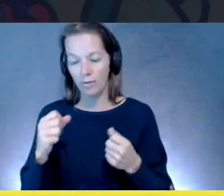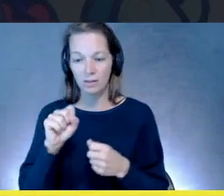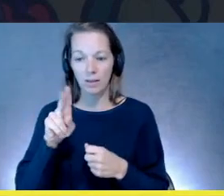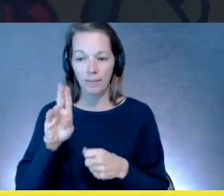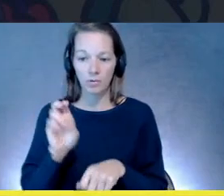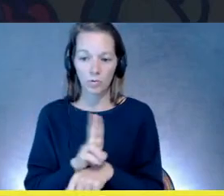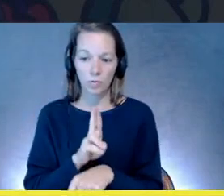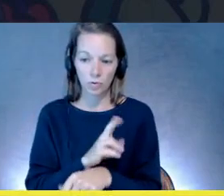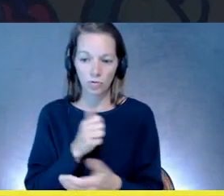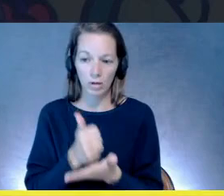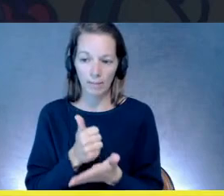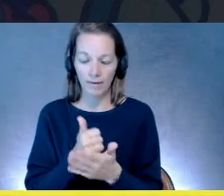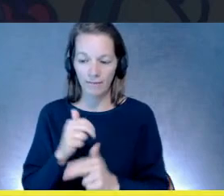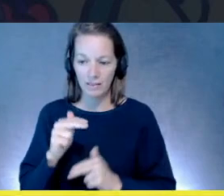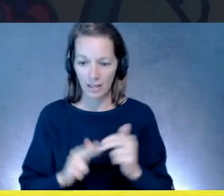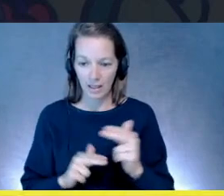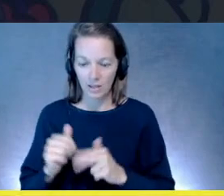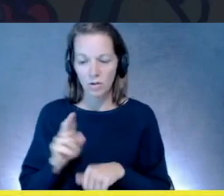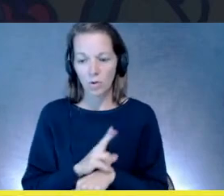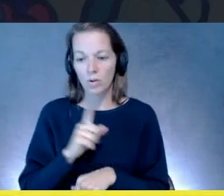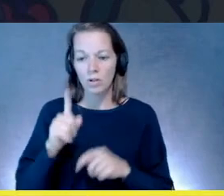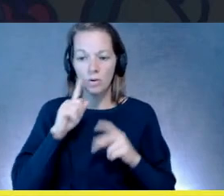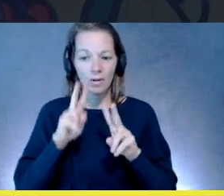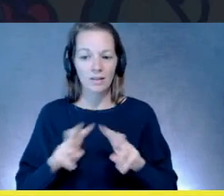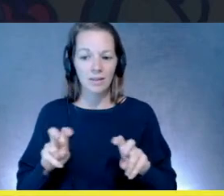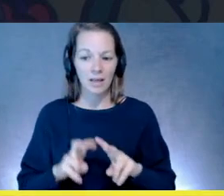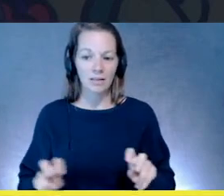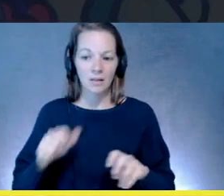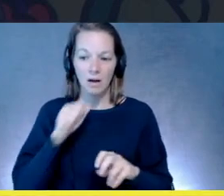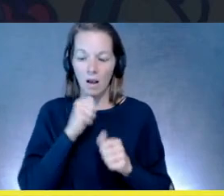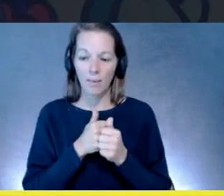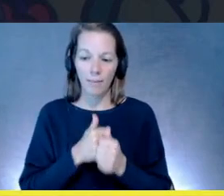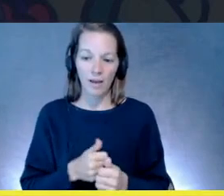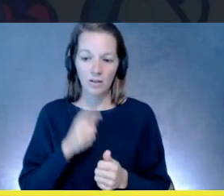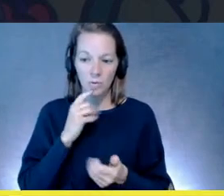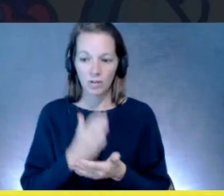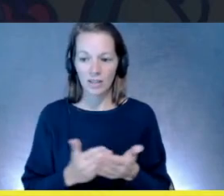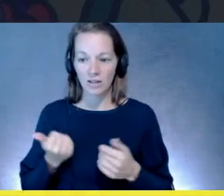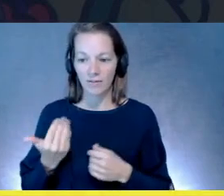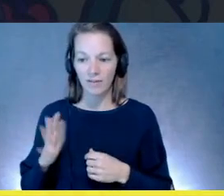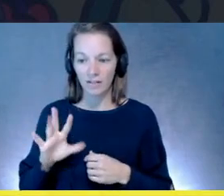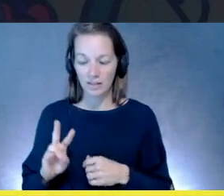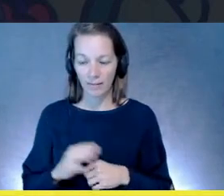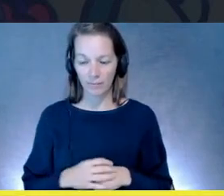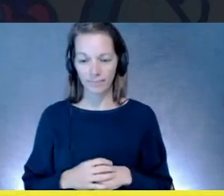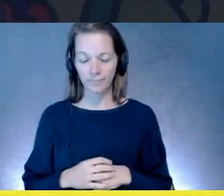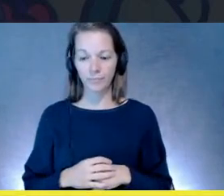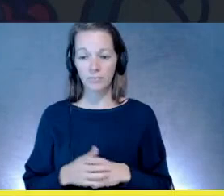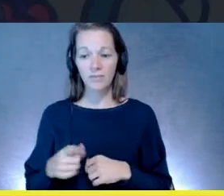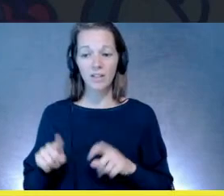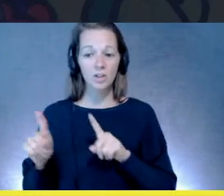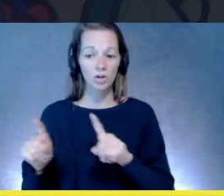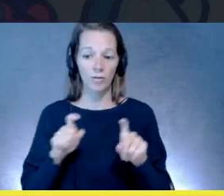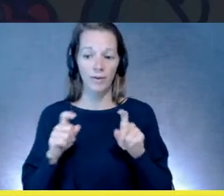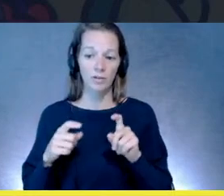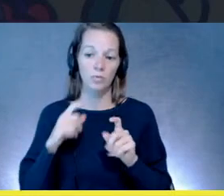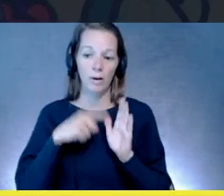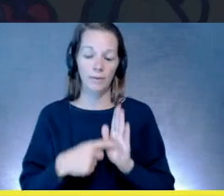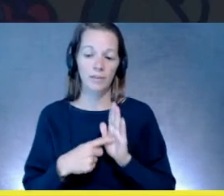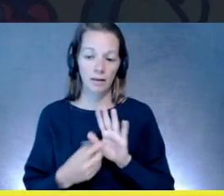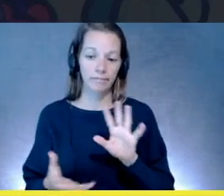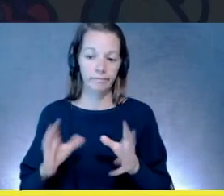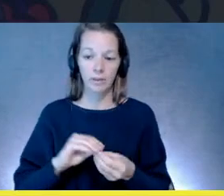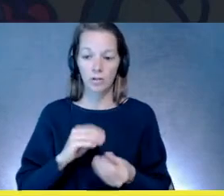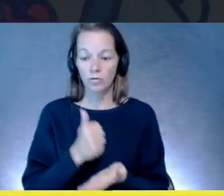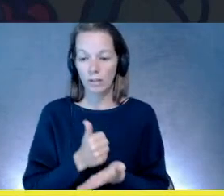facilities. And we use this to assess facility noncompliance to Section 1557. These surveys represent the entirety of treatment facilities within